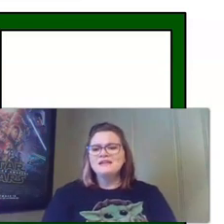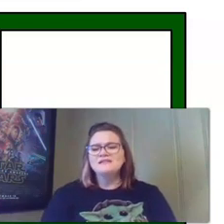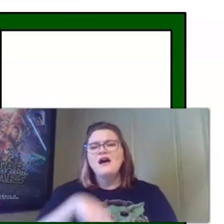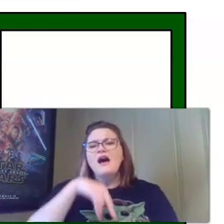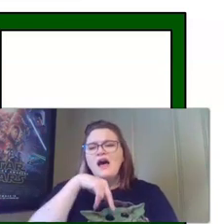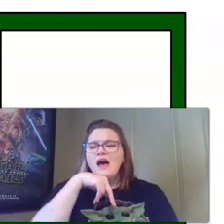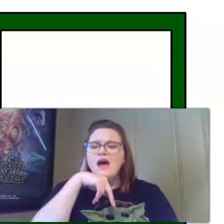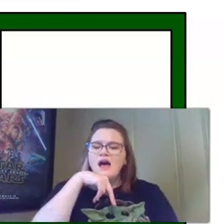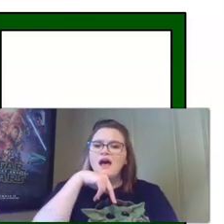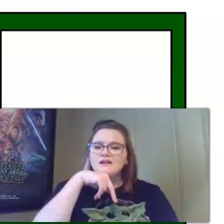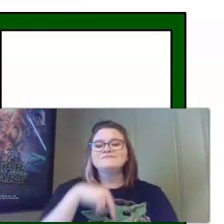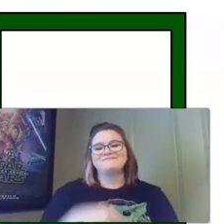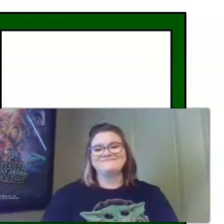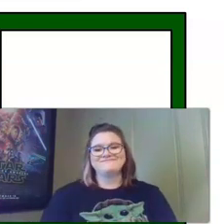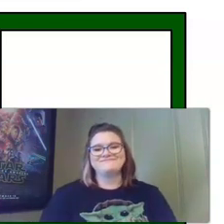Pant.